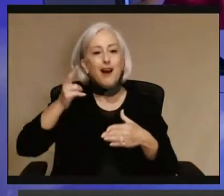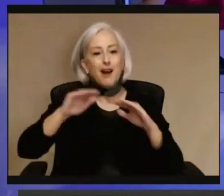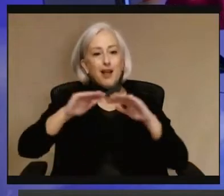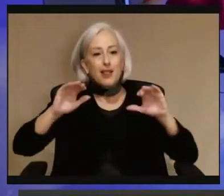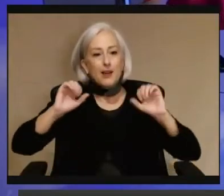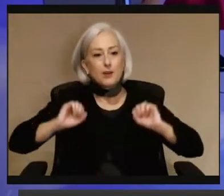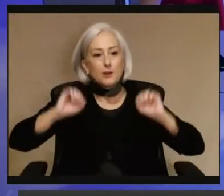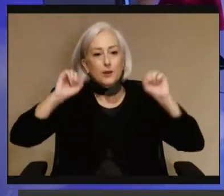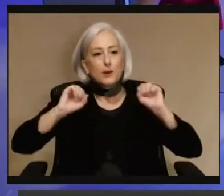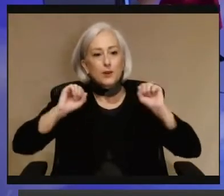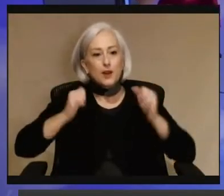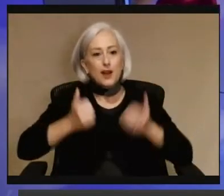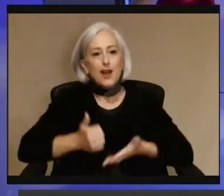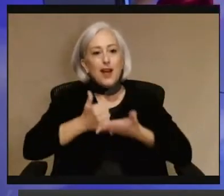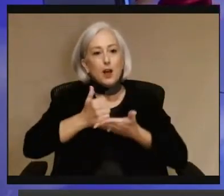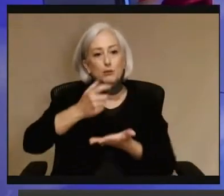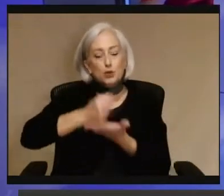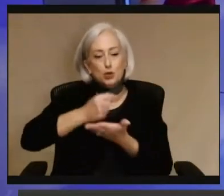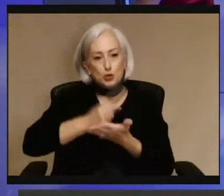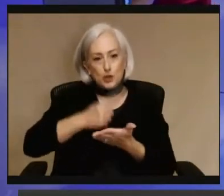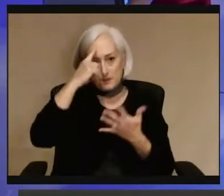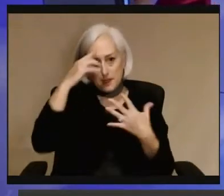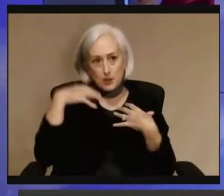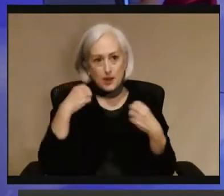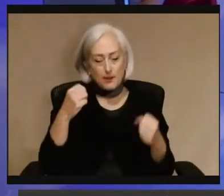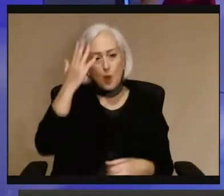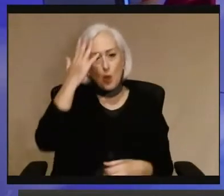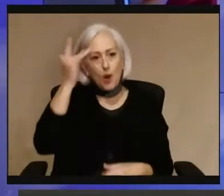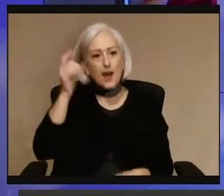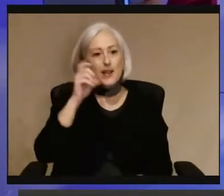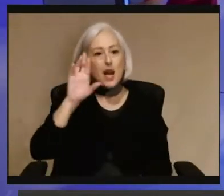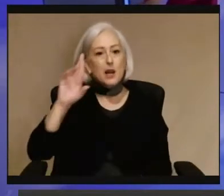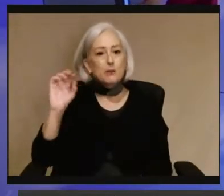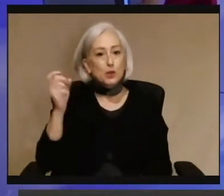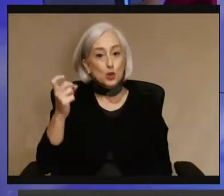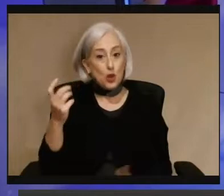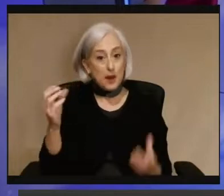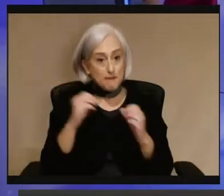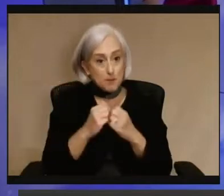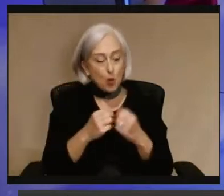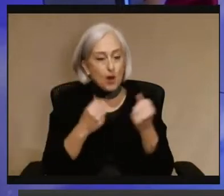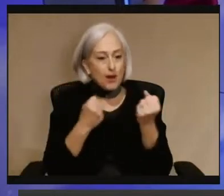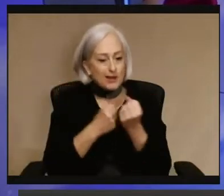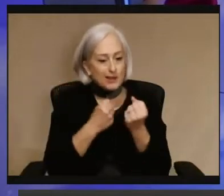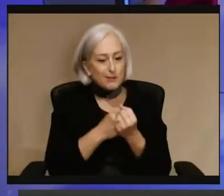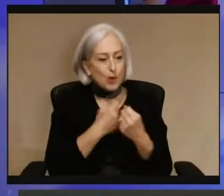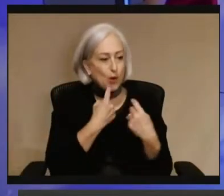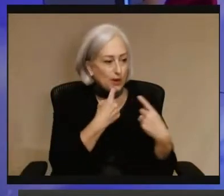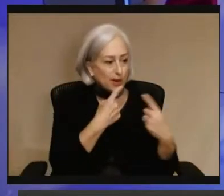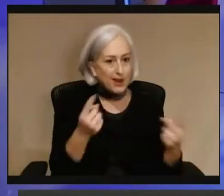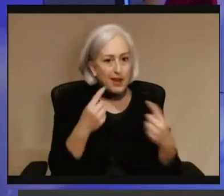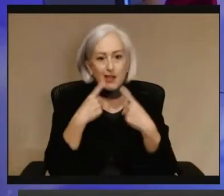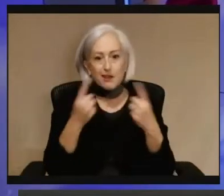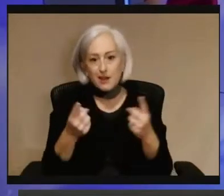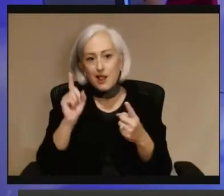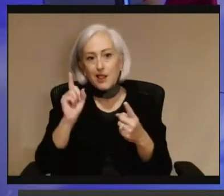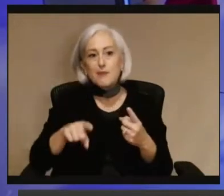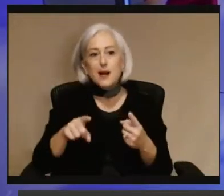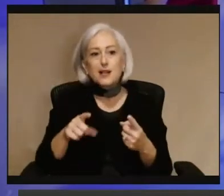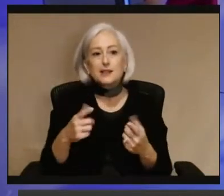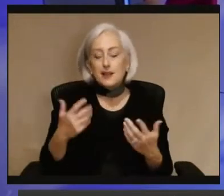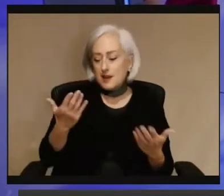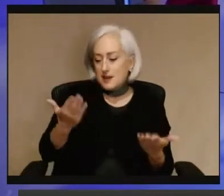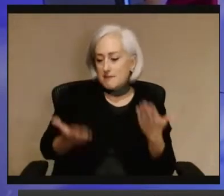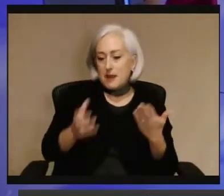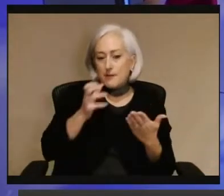or prescribed more? I know that's something you do prescribe and you do advocate, you talk about that all the time, but maybe they're not hearing it. Maybe we talk about medication